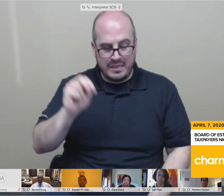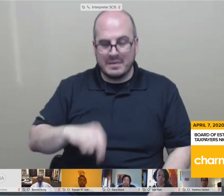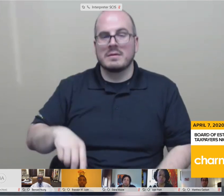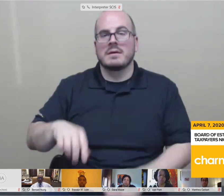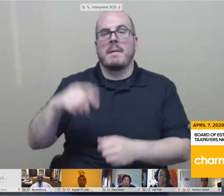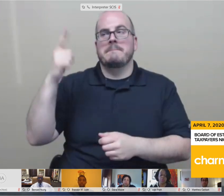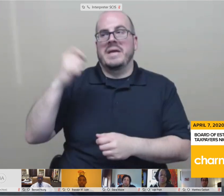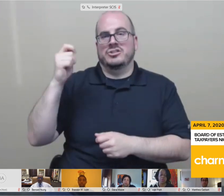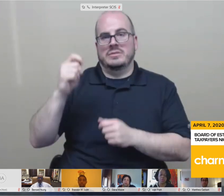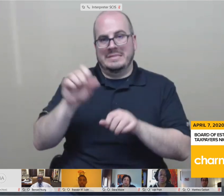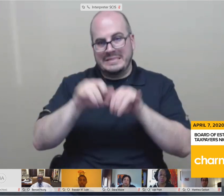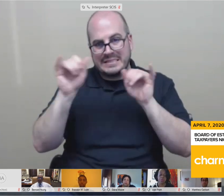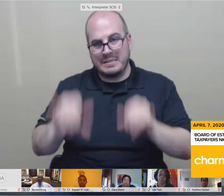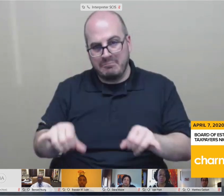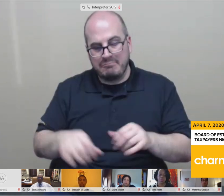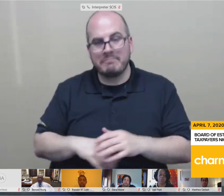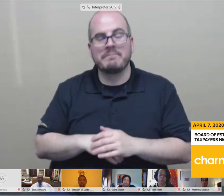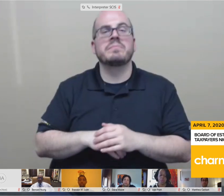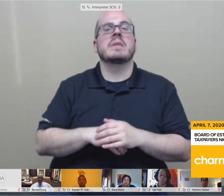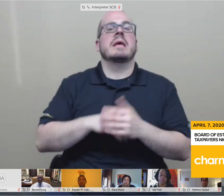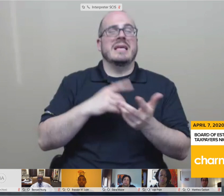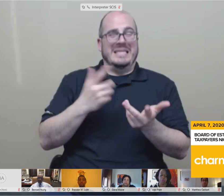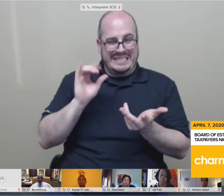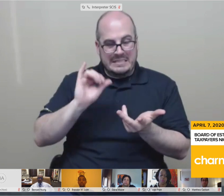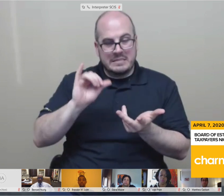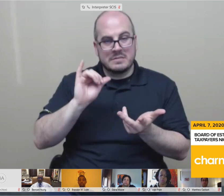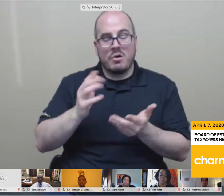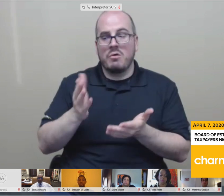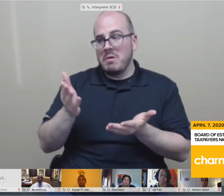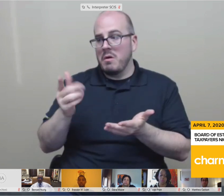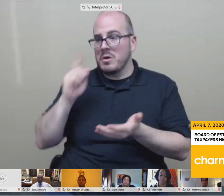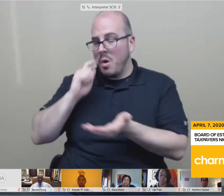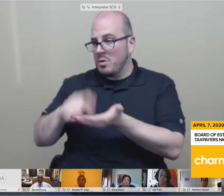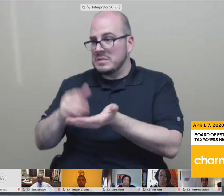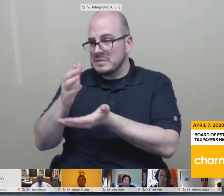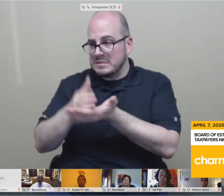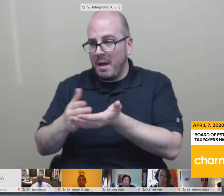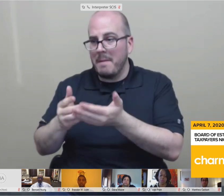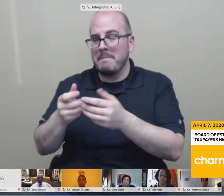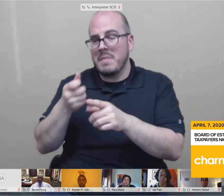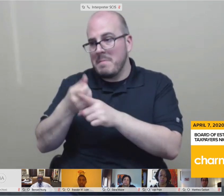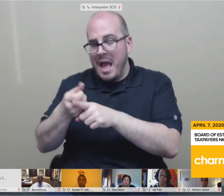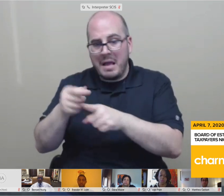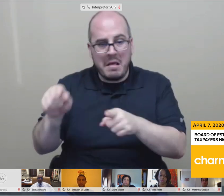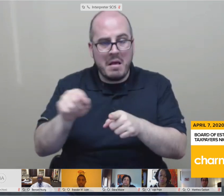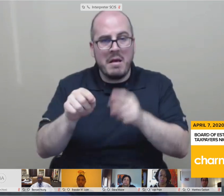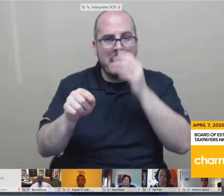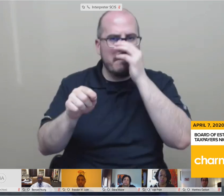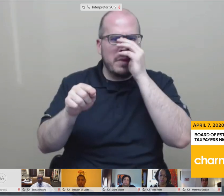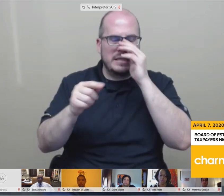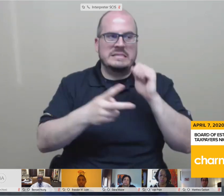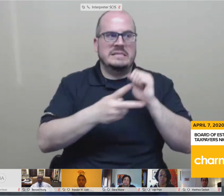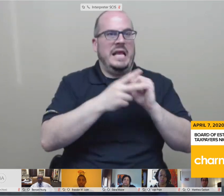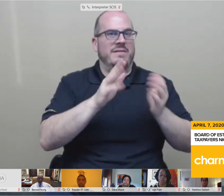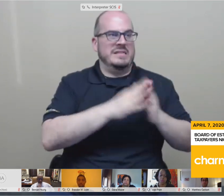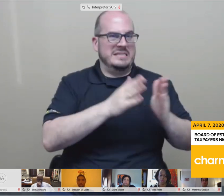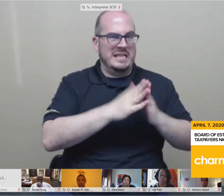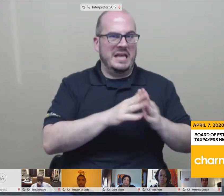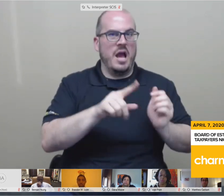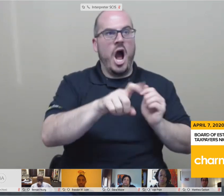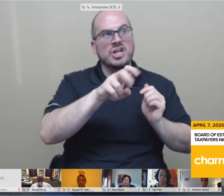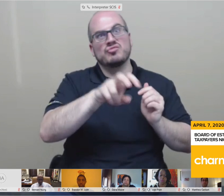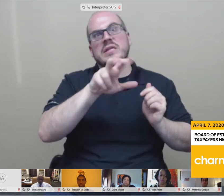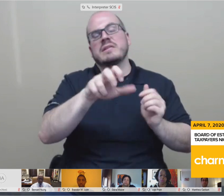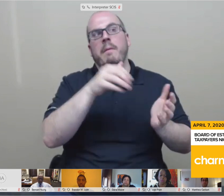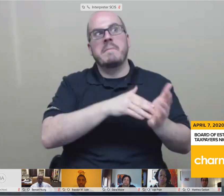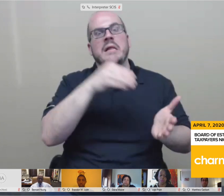system. And again, some of those changes, had some effects on employees in those systems, but they saved the city hundreds of millions of dollars